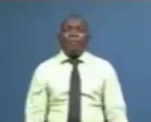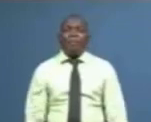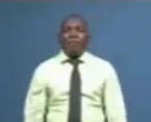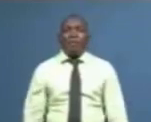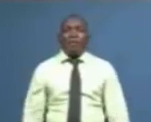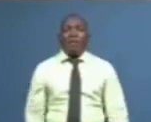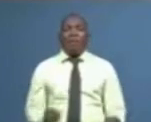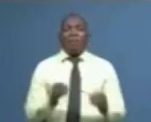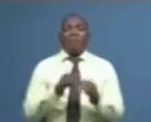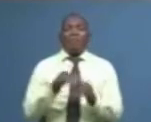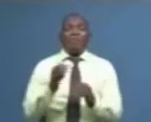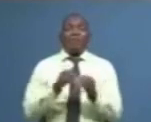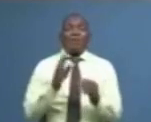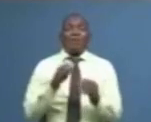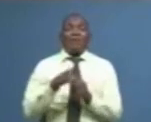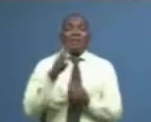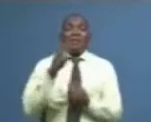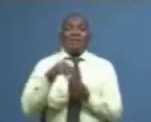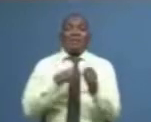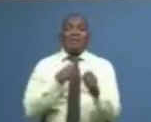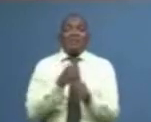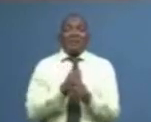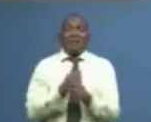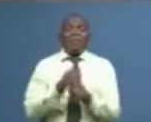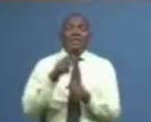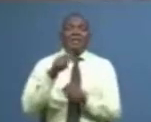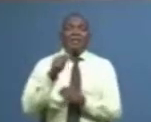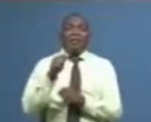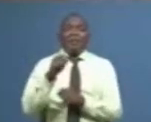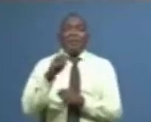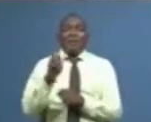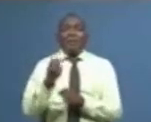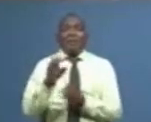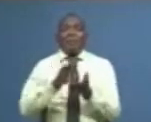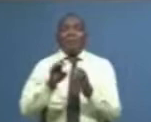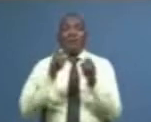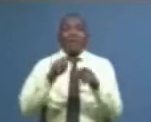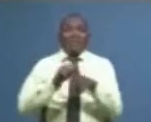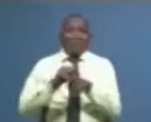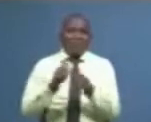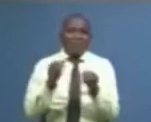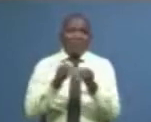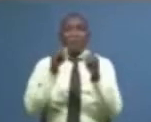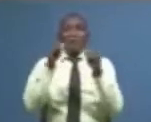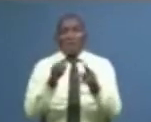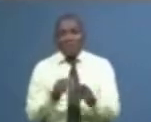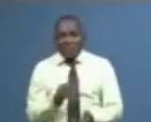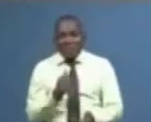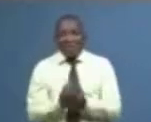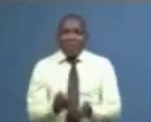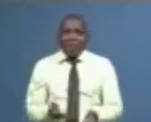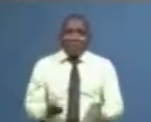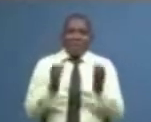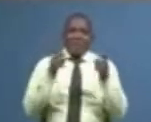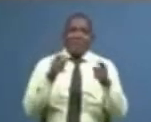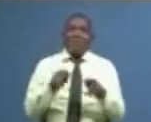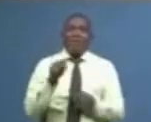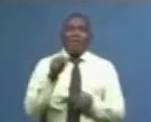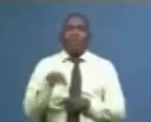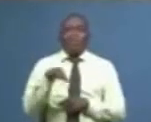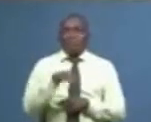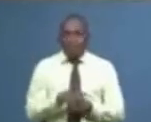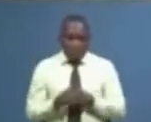than six decades, the Tamale College of Education has trained teachers to boost education in northern